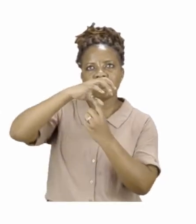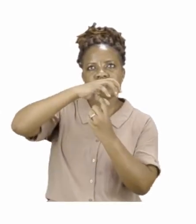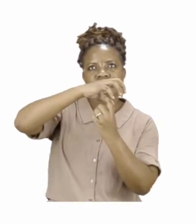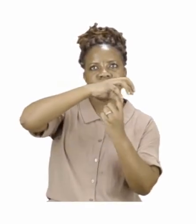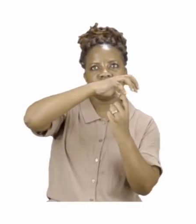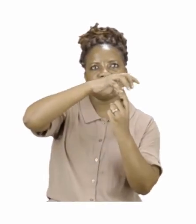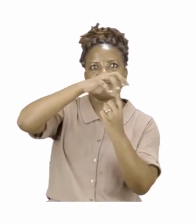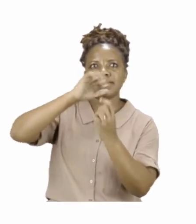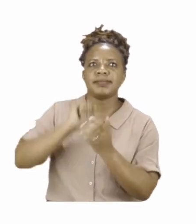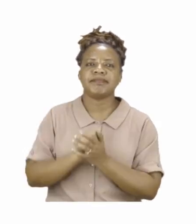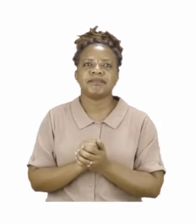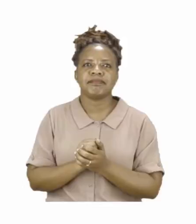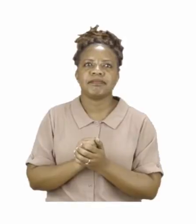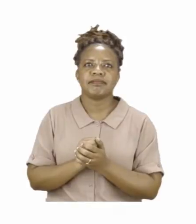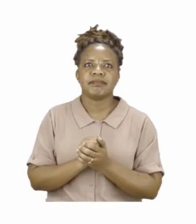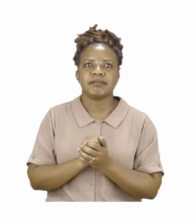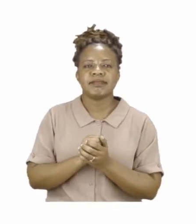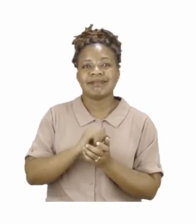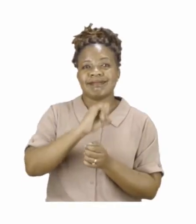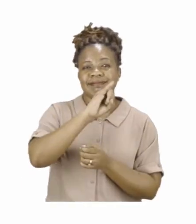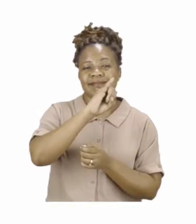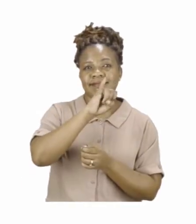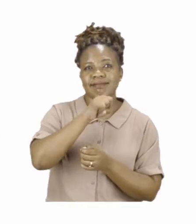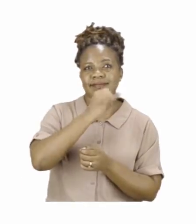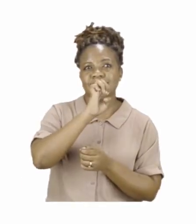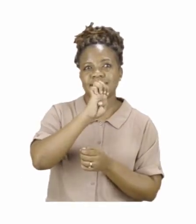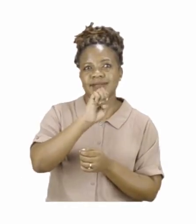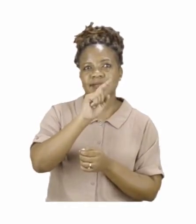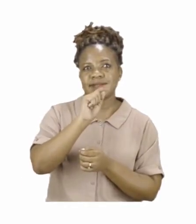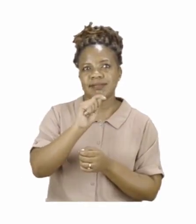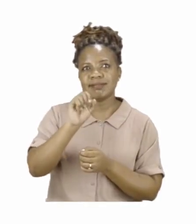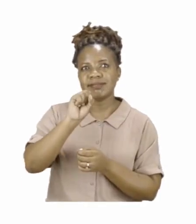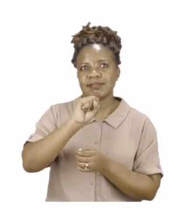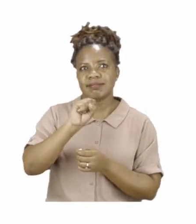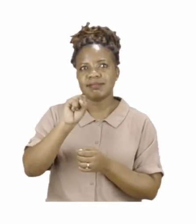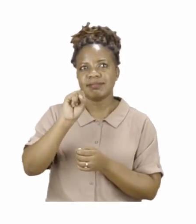jet ski, jet ski,